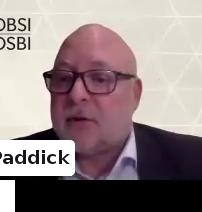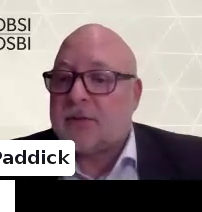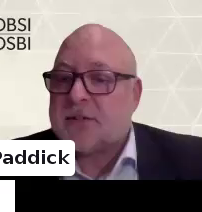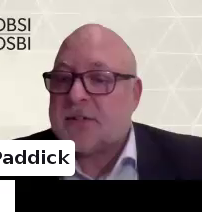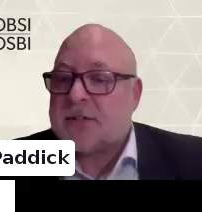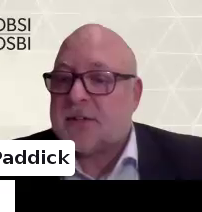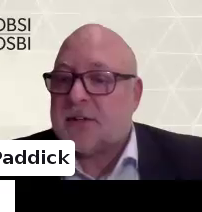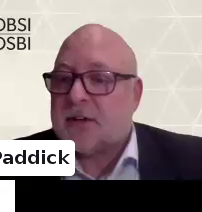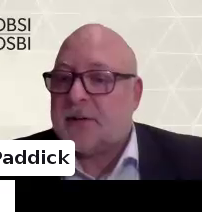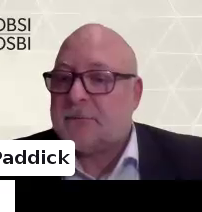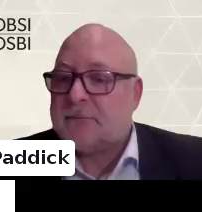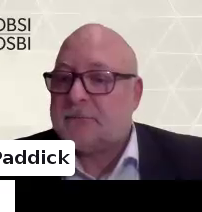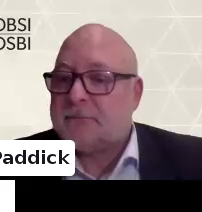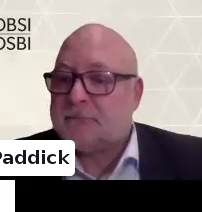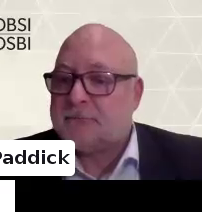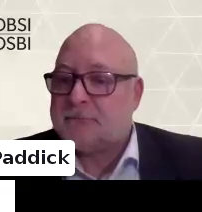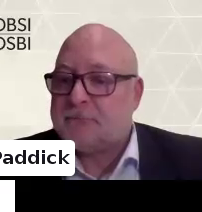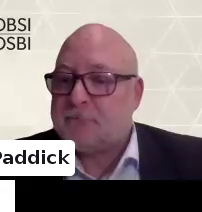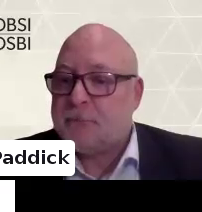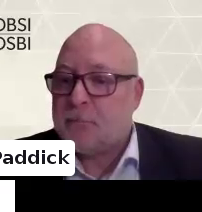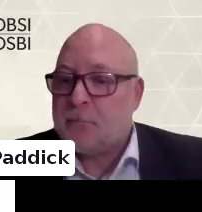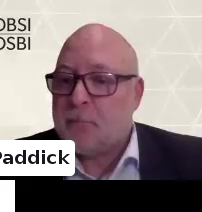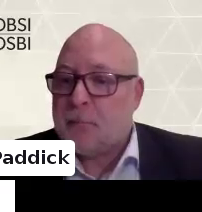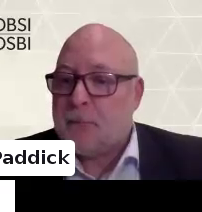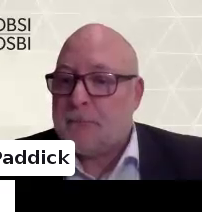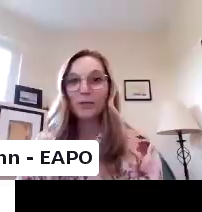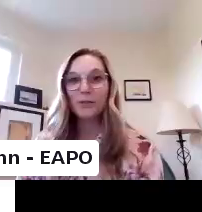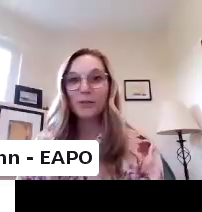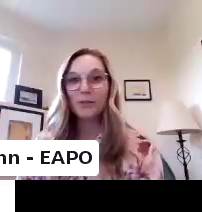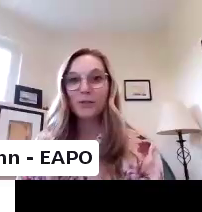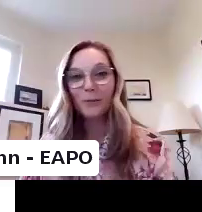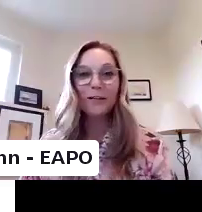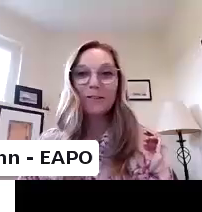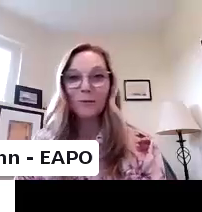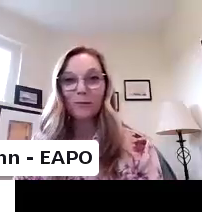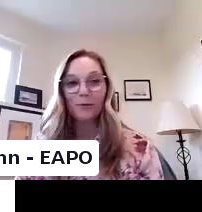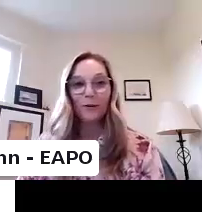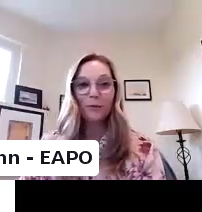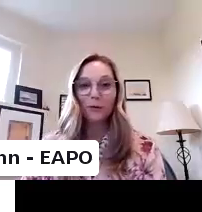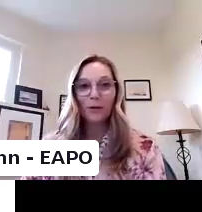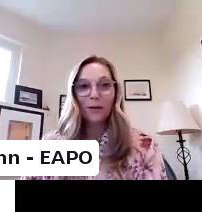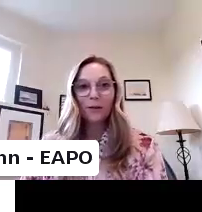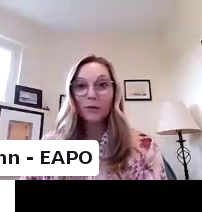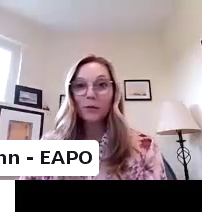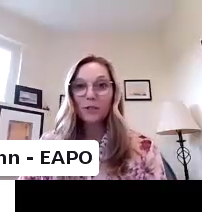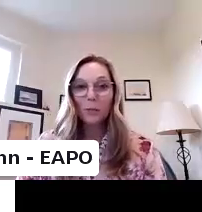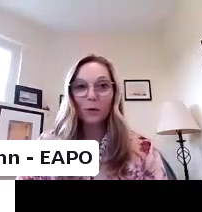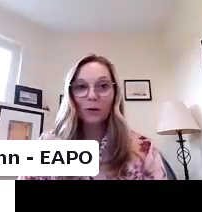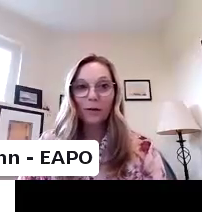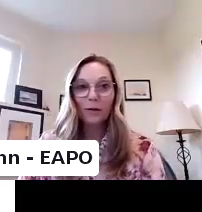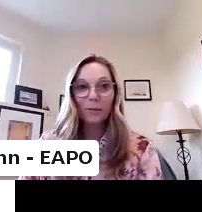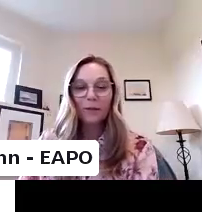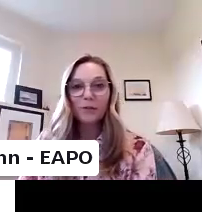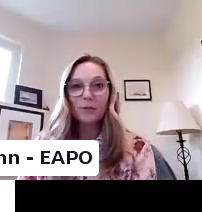And that's it for our presentation today. Thank you so much, Grace and Rob. That was an excellent overview of all you do